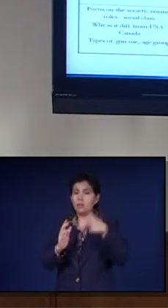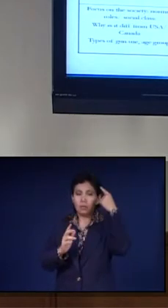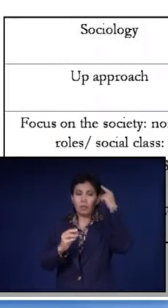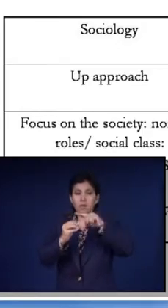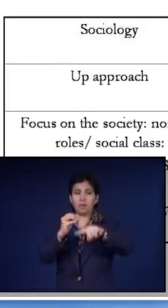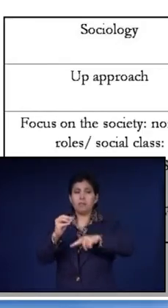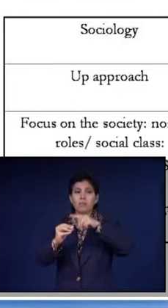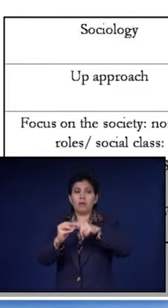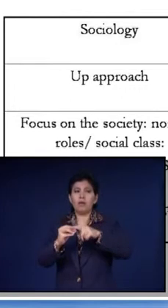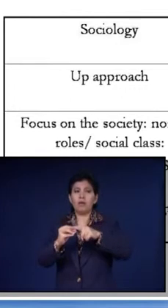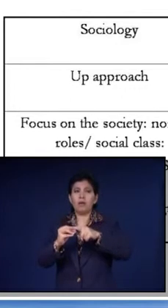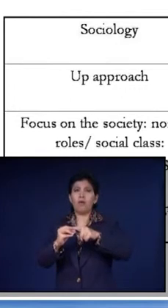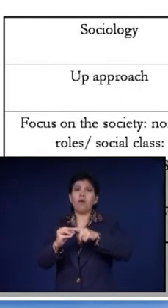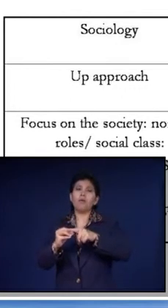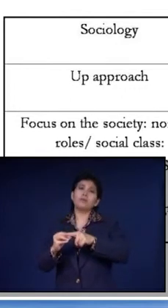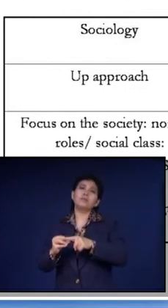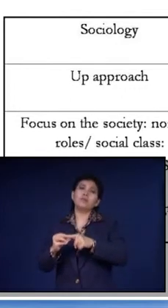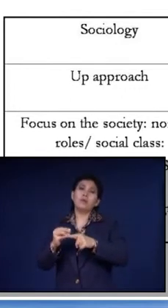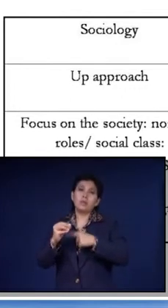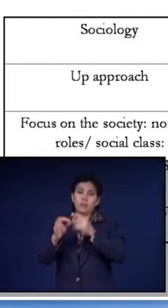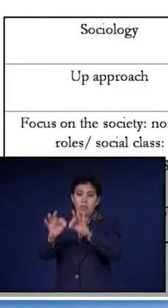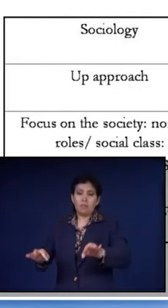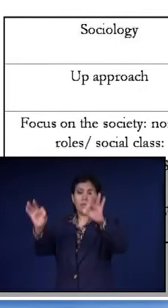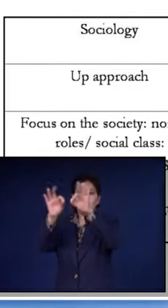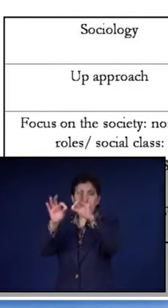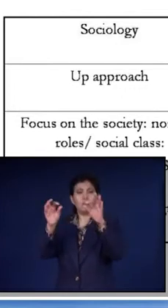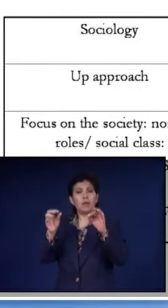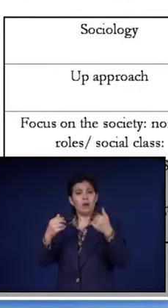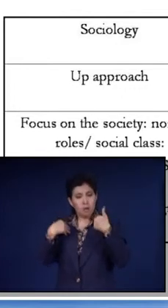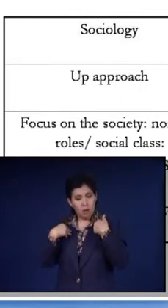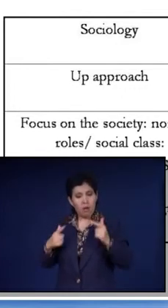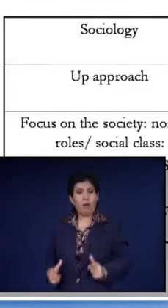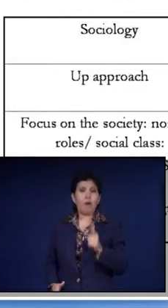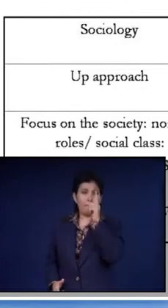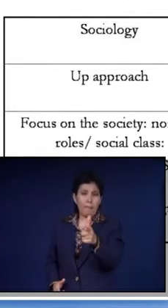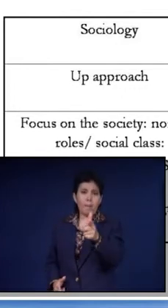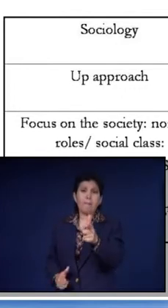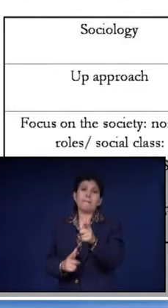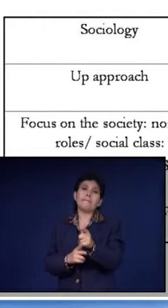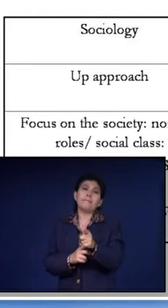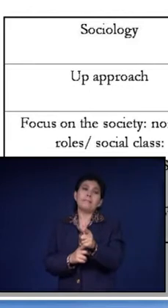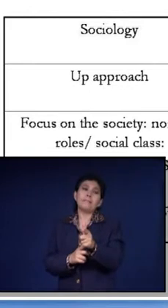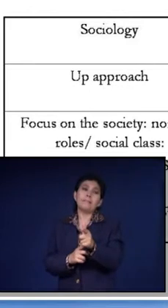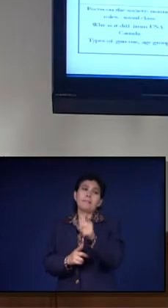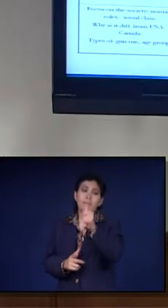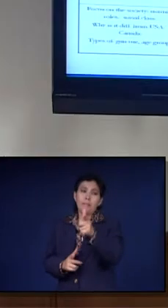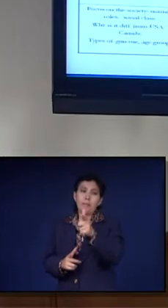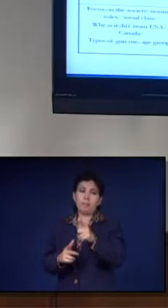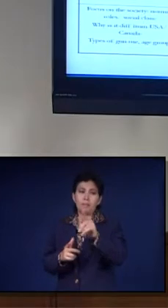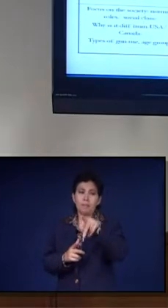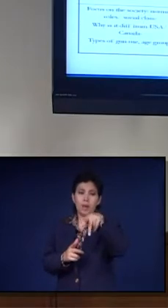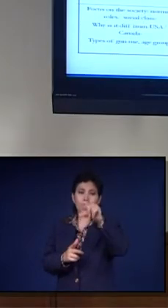is authority. Authority and the guns. We would think about guns. Usually, it's possessed